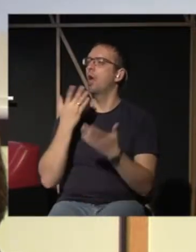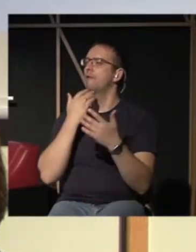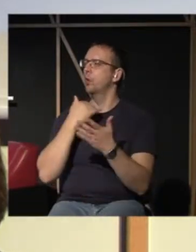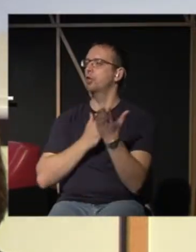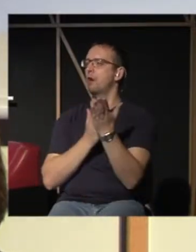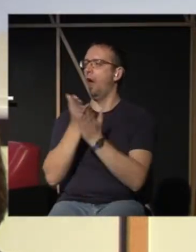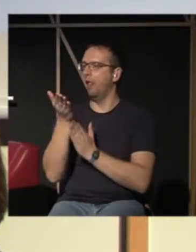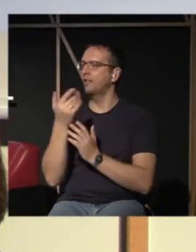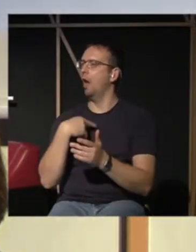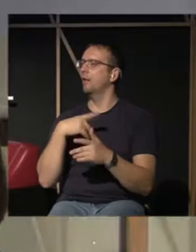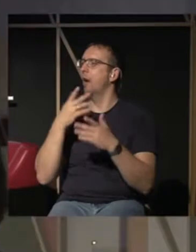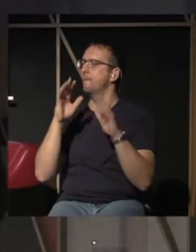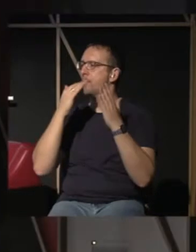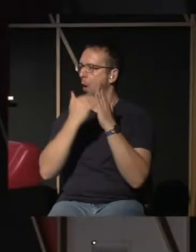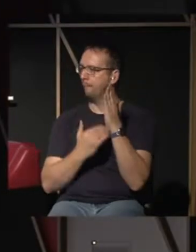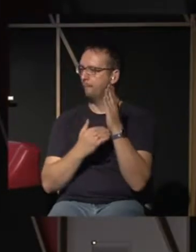FIFA in this journey.